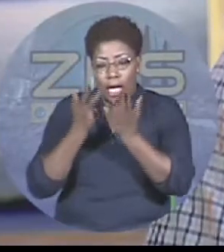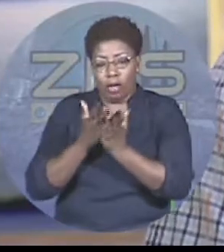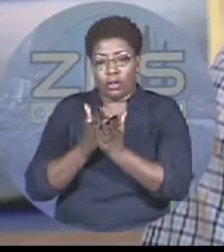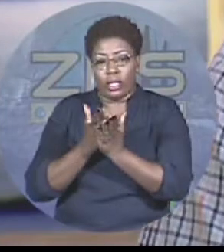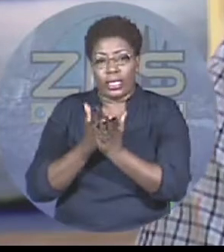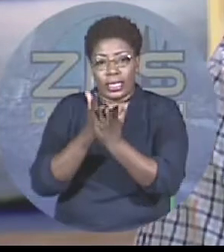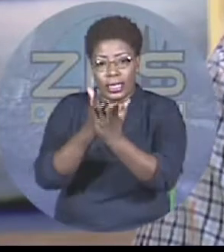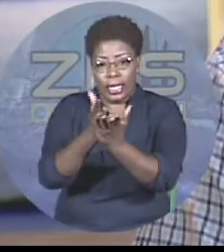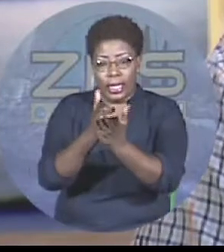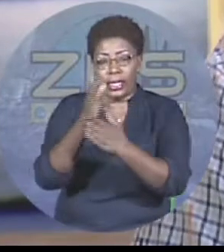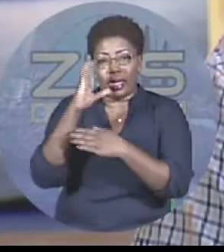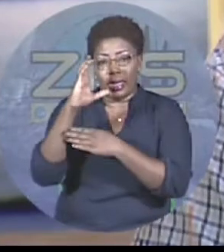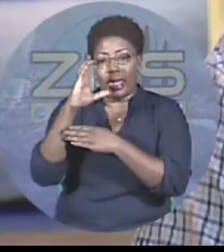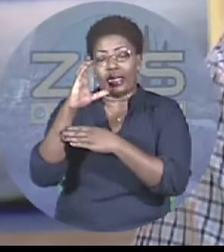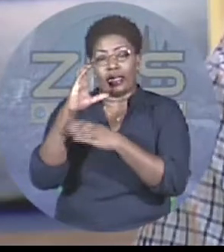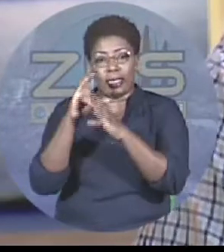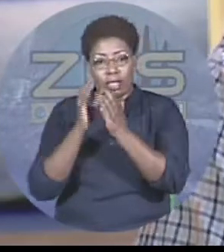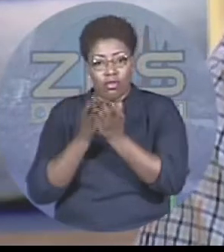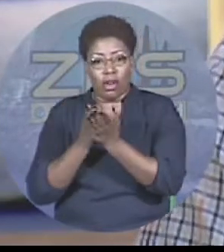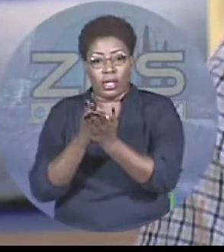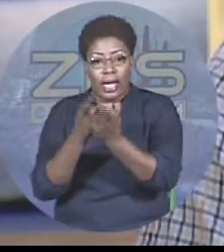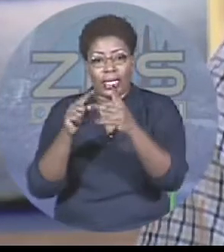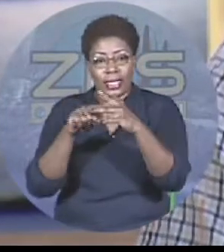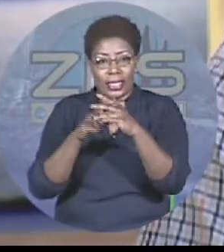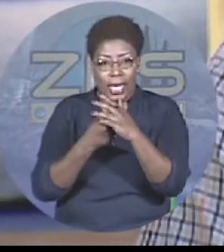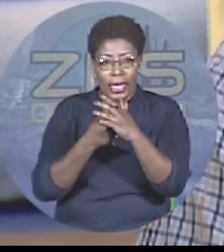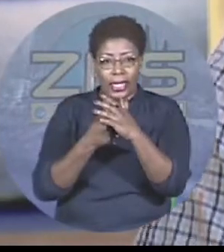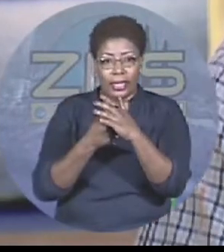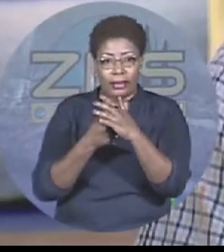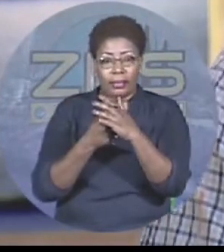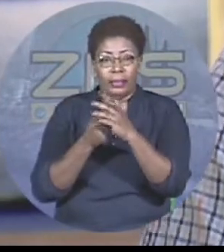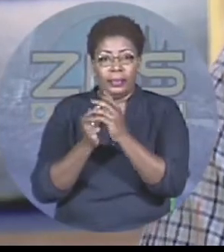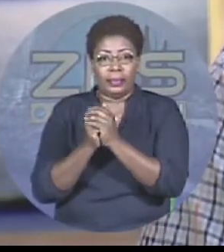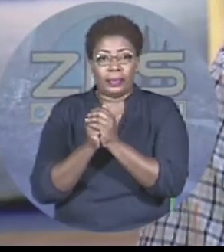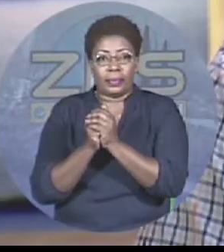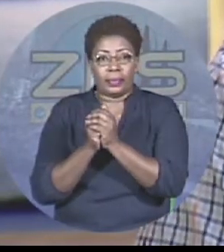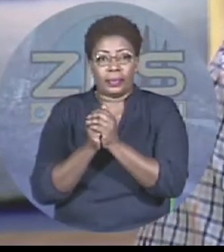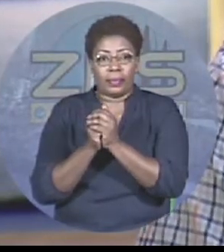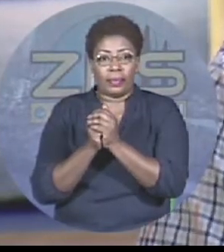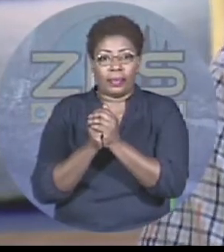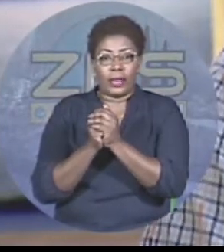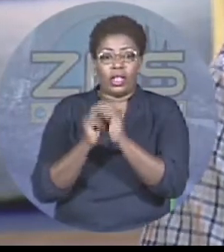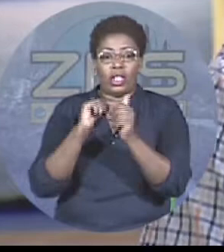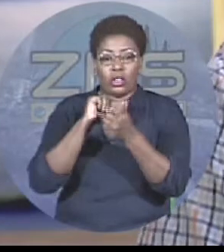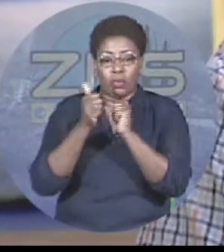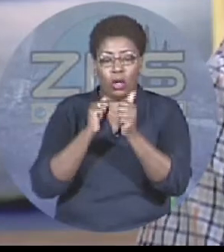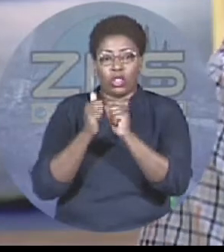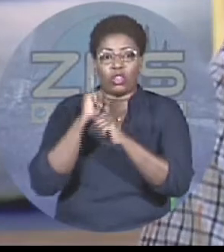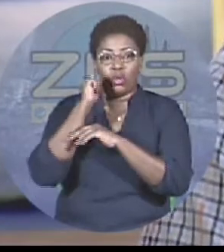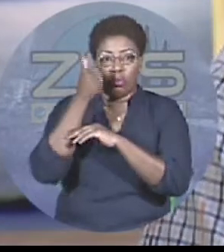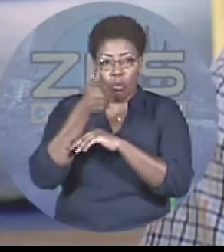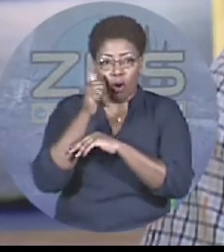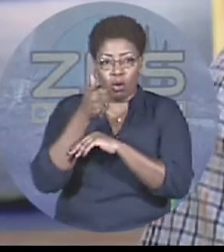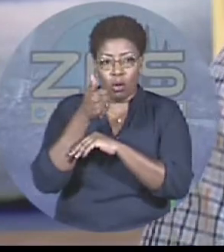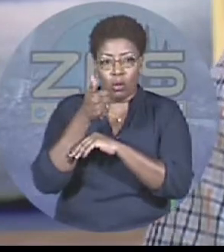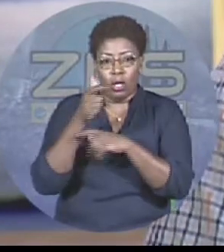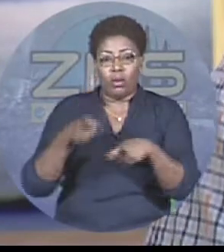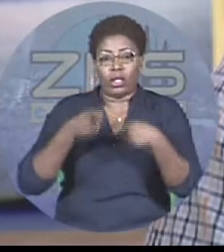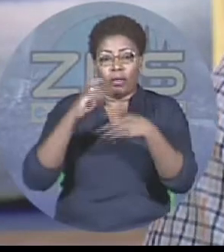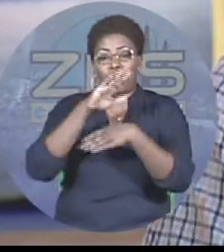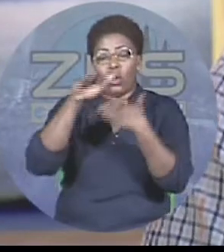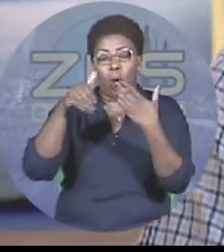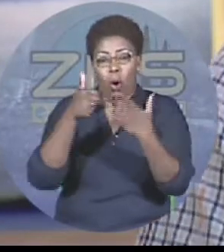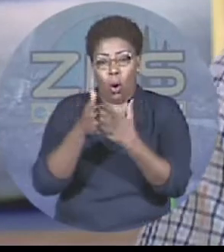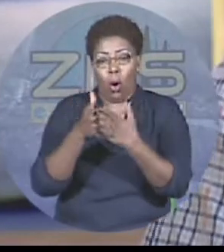Bahama Classy Regatta getting started today over there in beautiful Teano Beach. Make sure to tune into ZNS Total Sports. First thing tomorrow, we will give you all